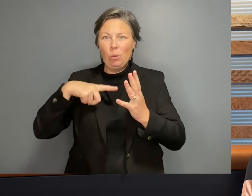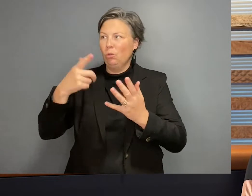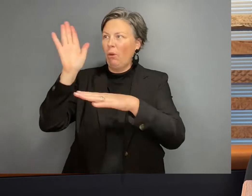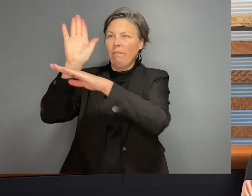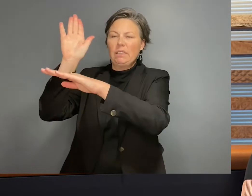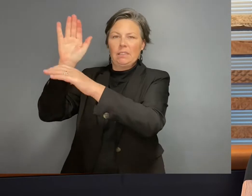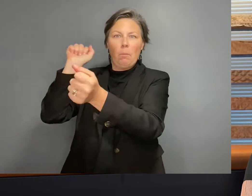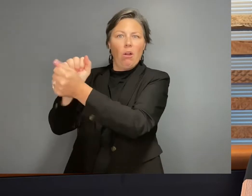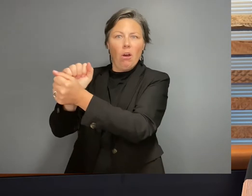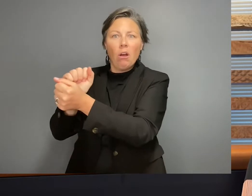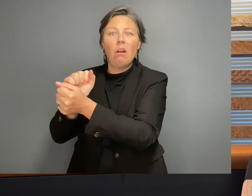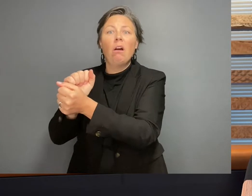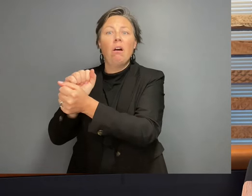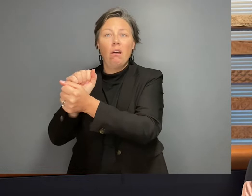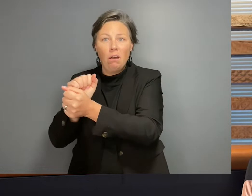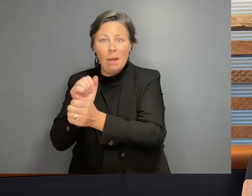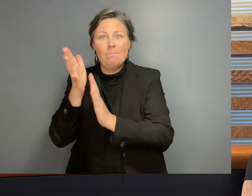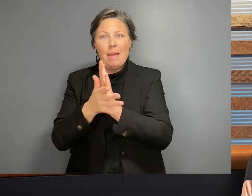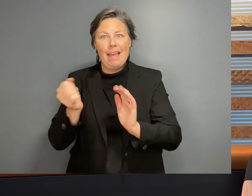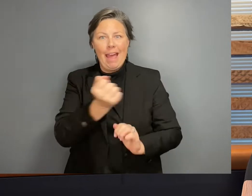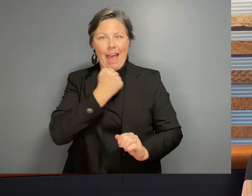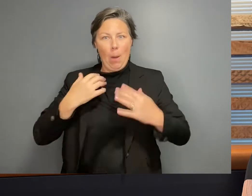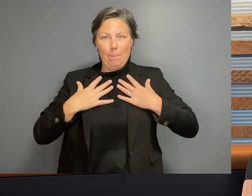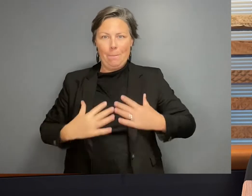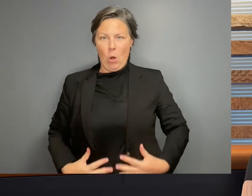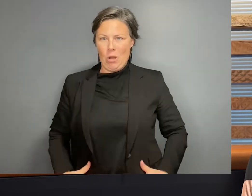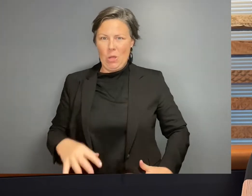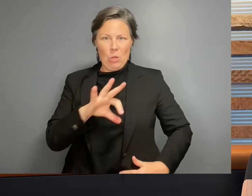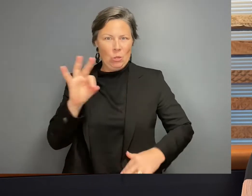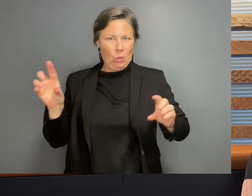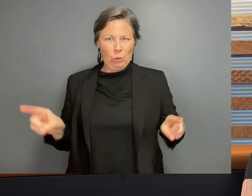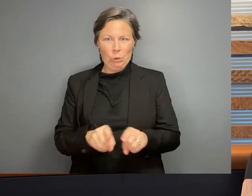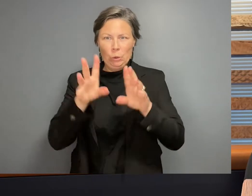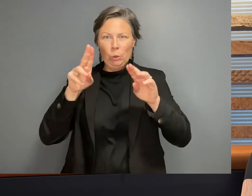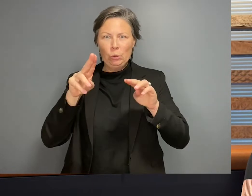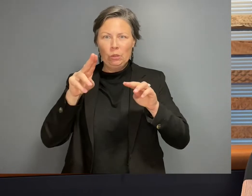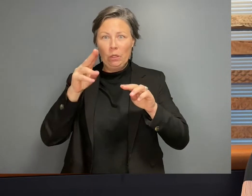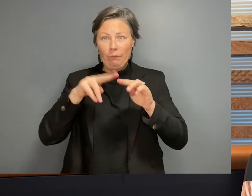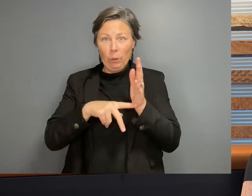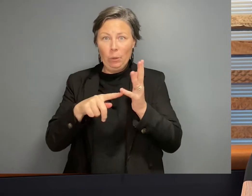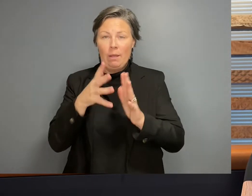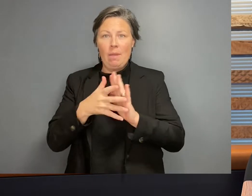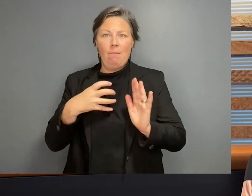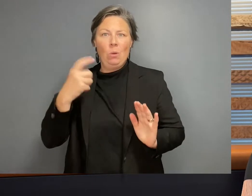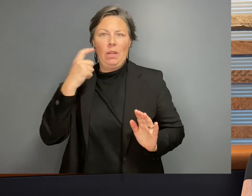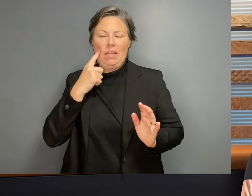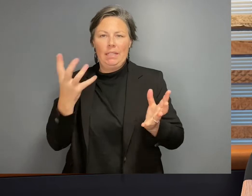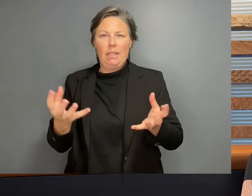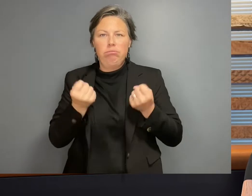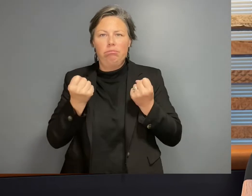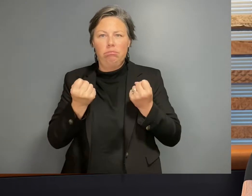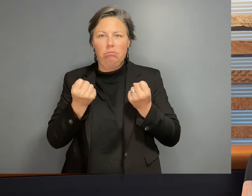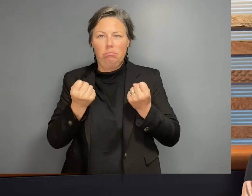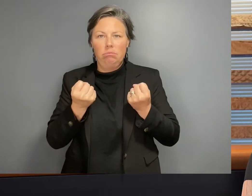closed borders, unfortunately, many of us are more vulnerable this winter. Flu and COVID symptoms are very